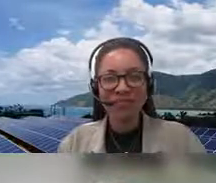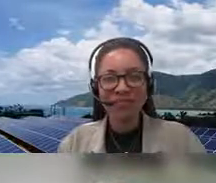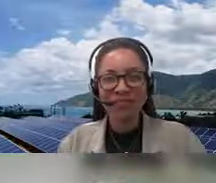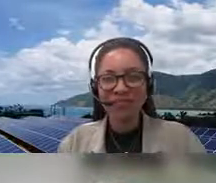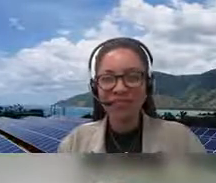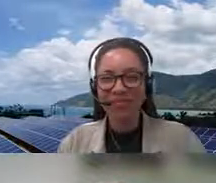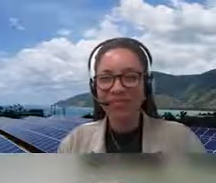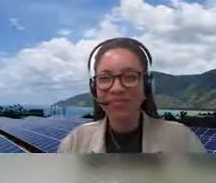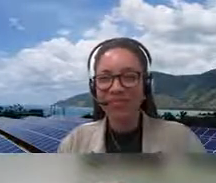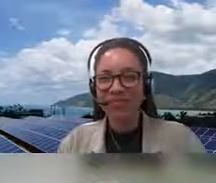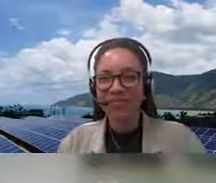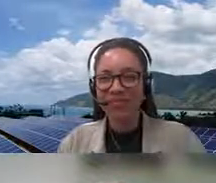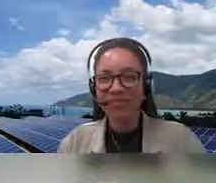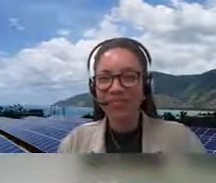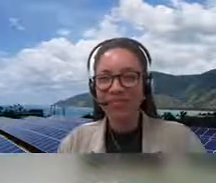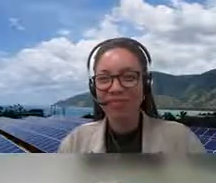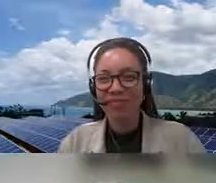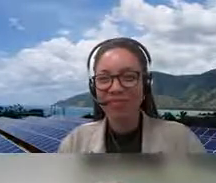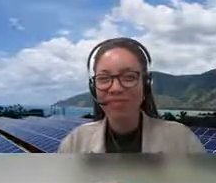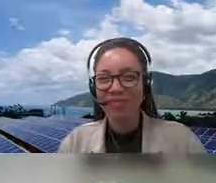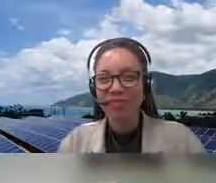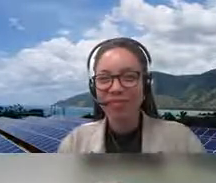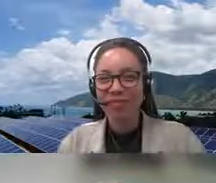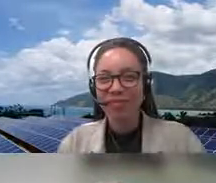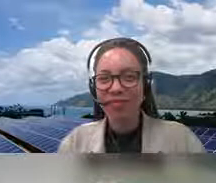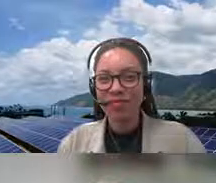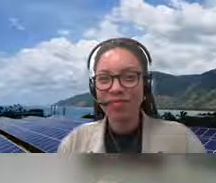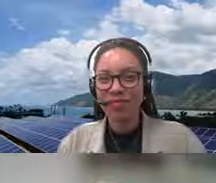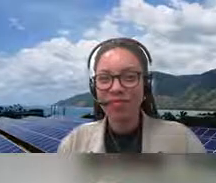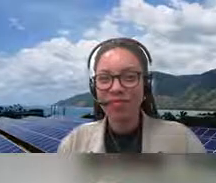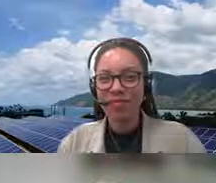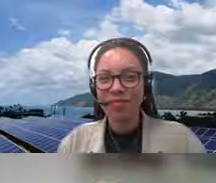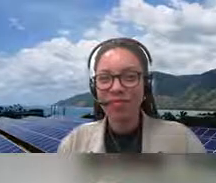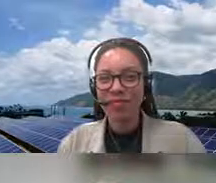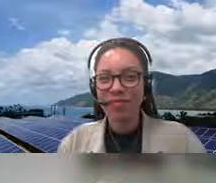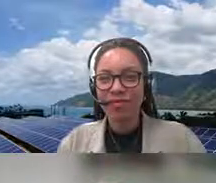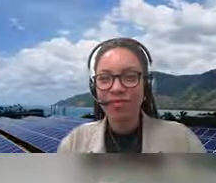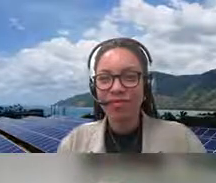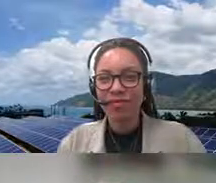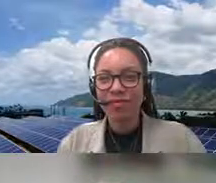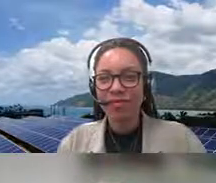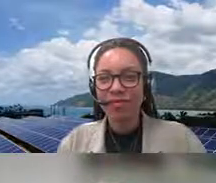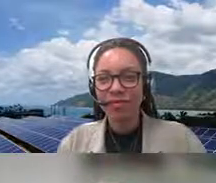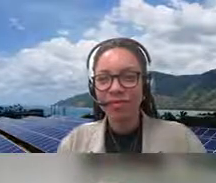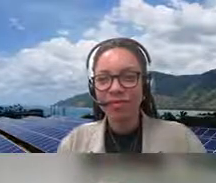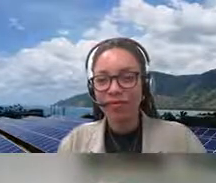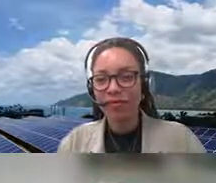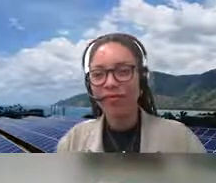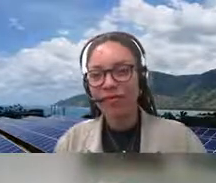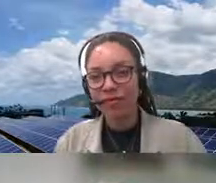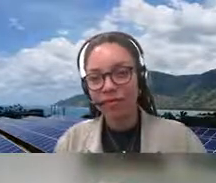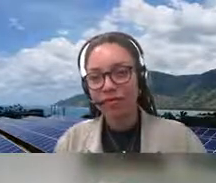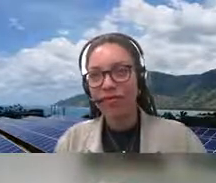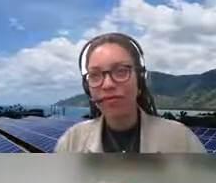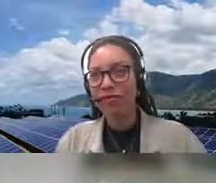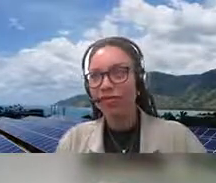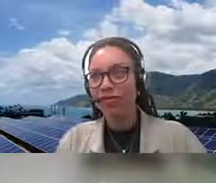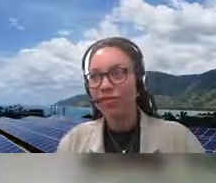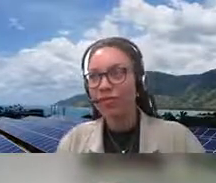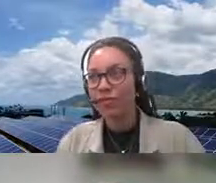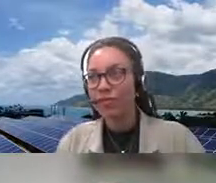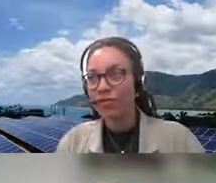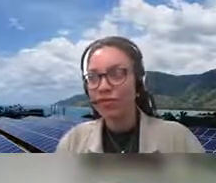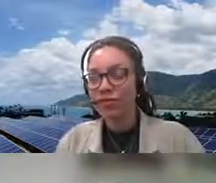all for joining us. I look forward to hearing the discussion this morning. I'll now throw to Maddie from our team at QFF and the project manager